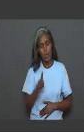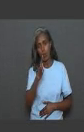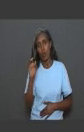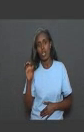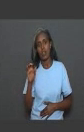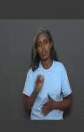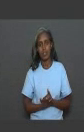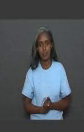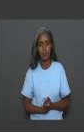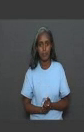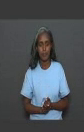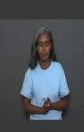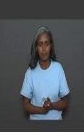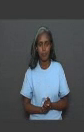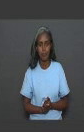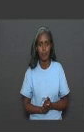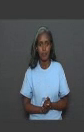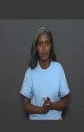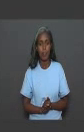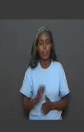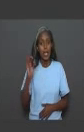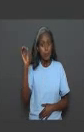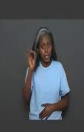per 100.